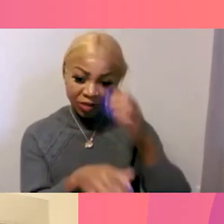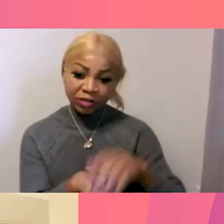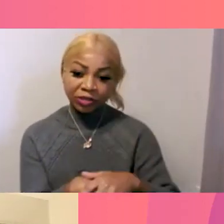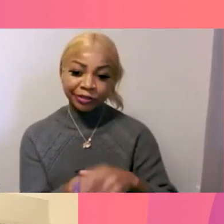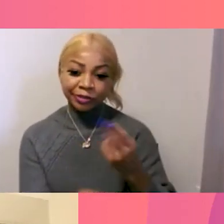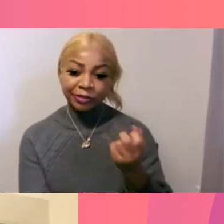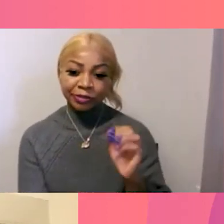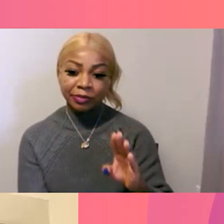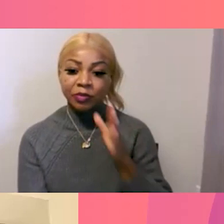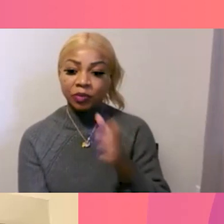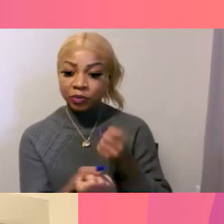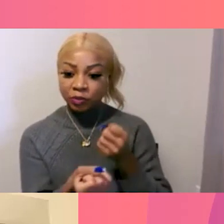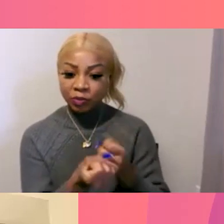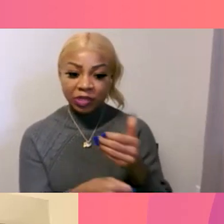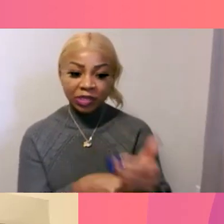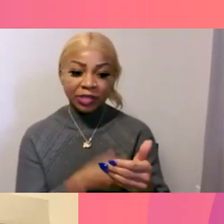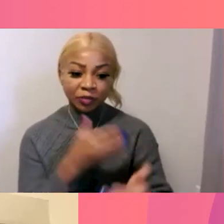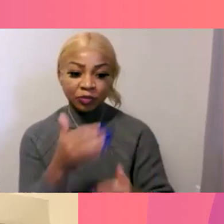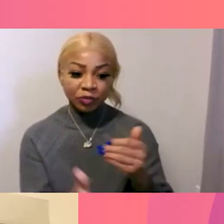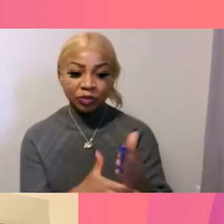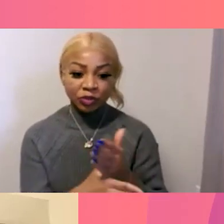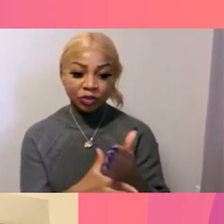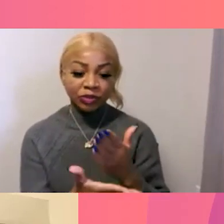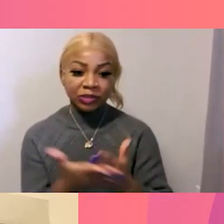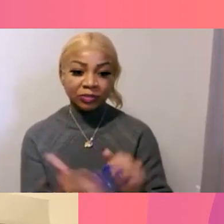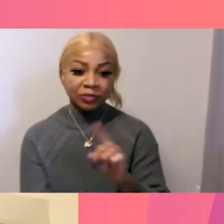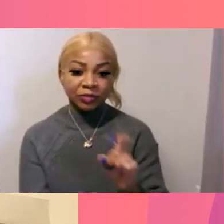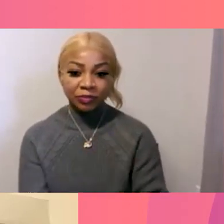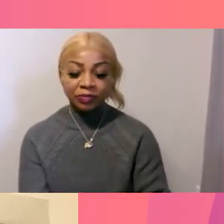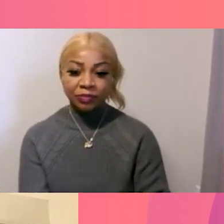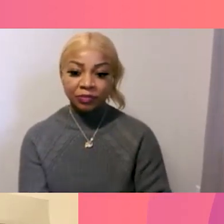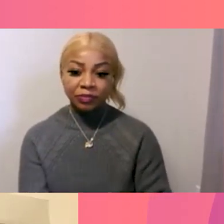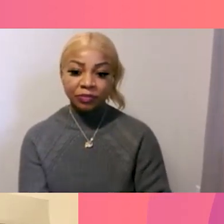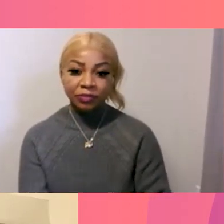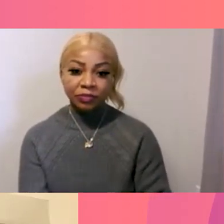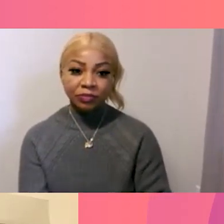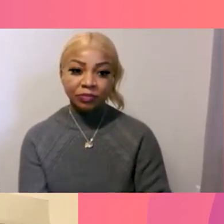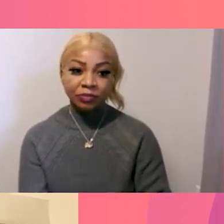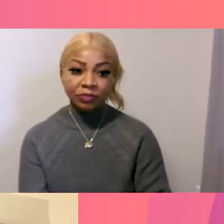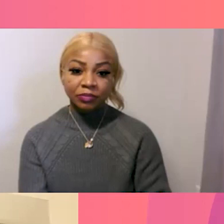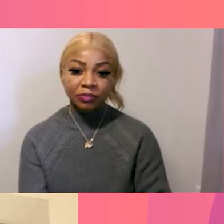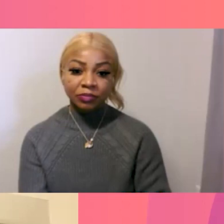be supporting with this next step of sharing some of the questions from folks.